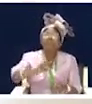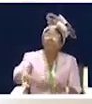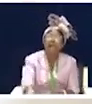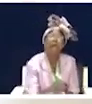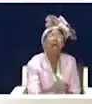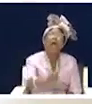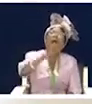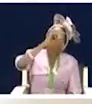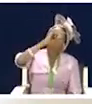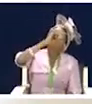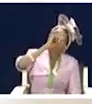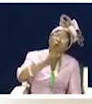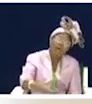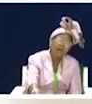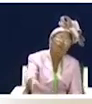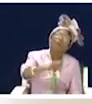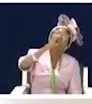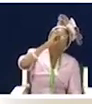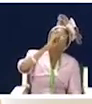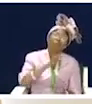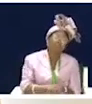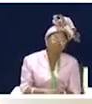deliberately fall into it so that I can drink some water.